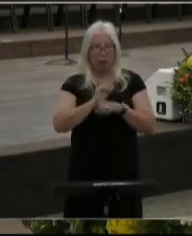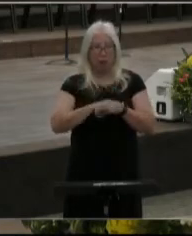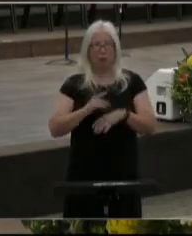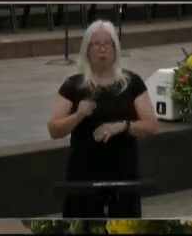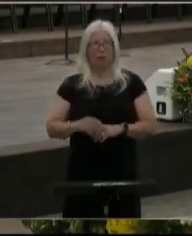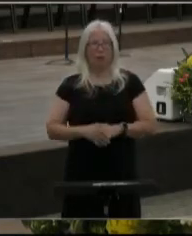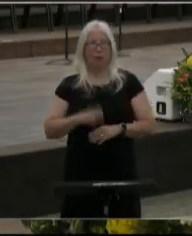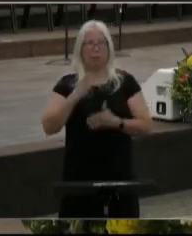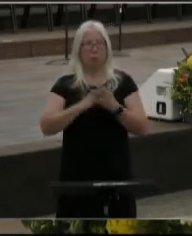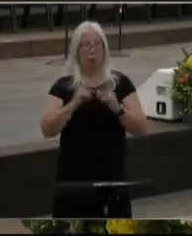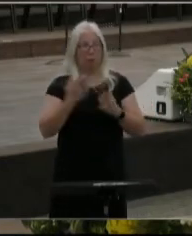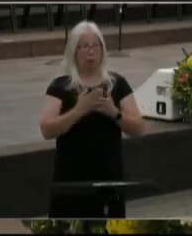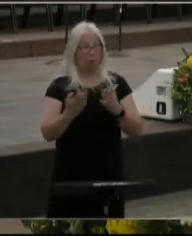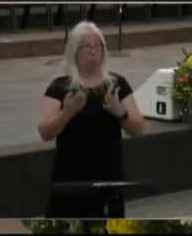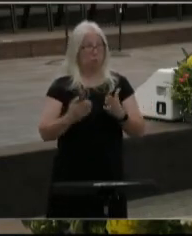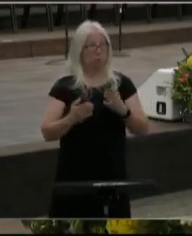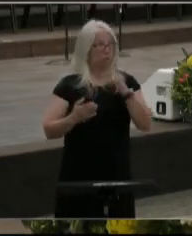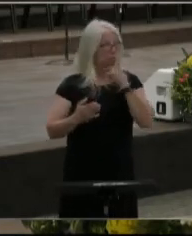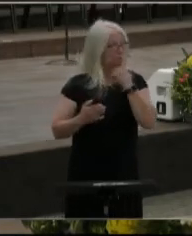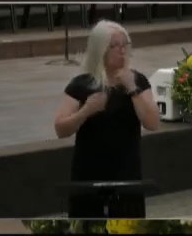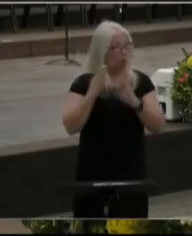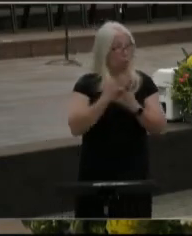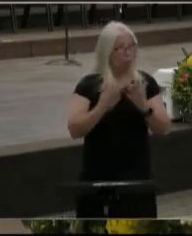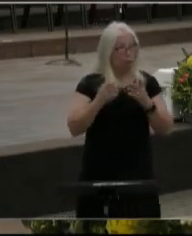amen. But one of those is a, hush.